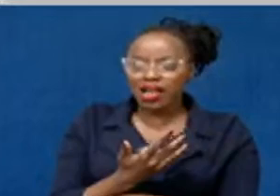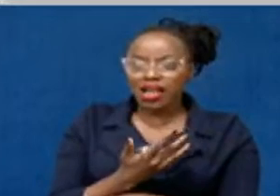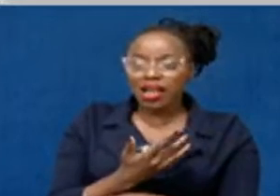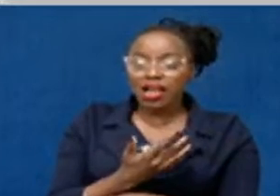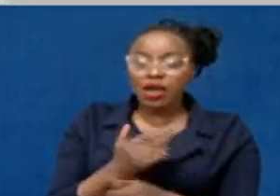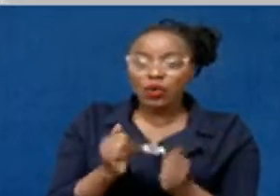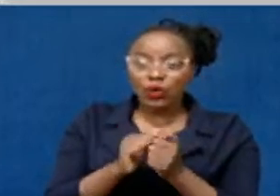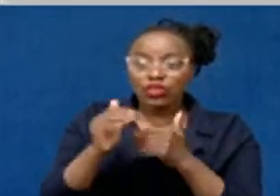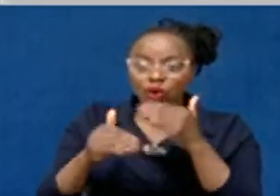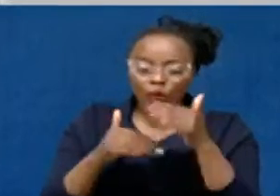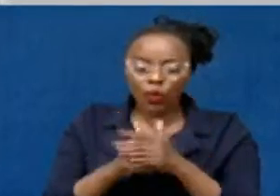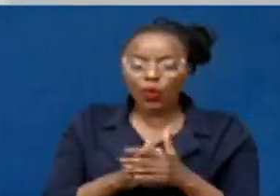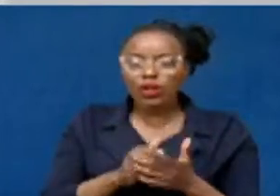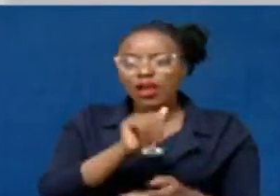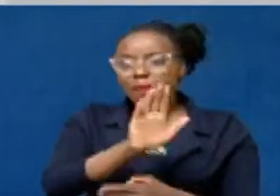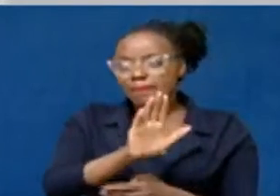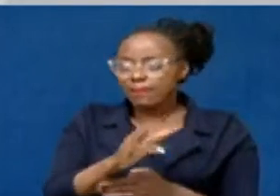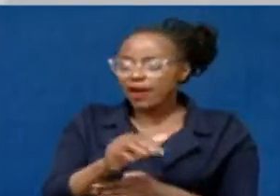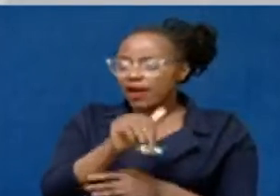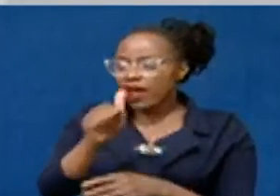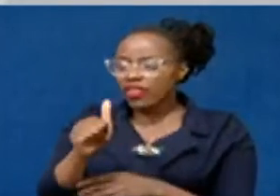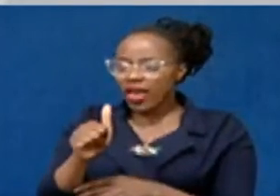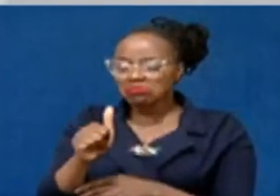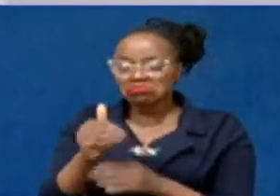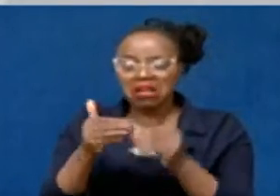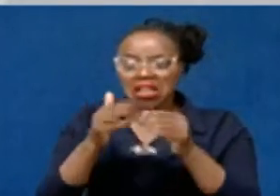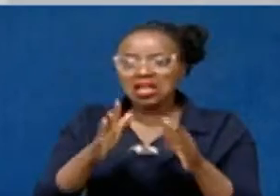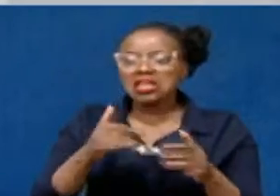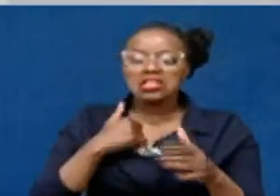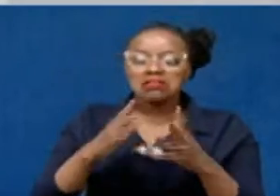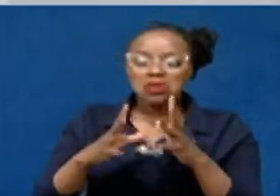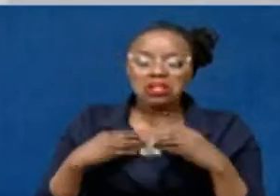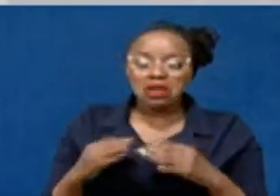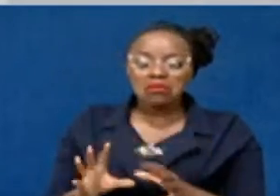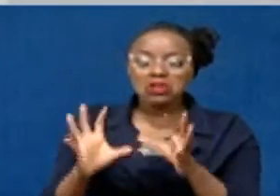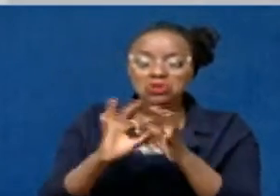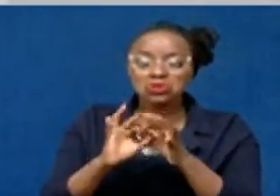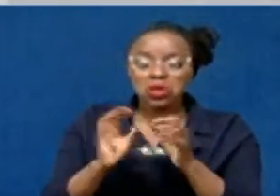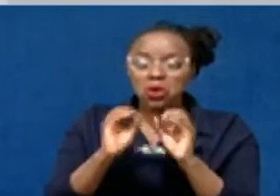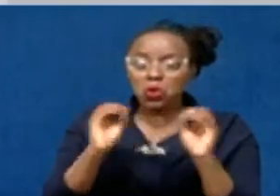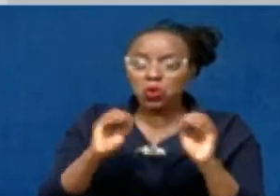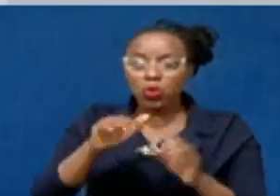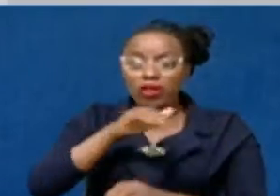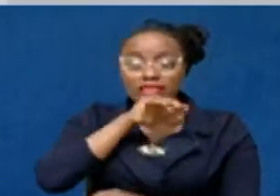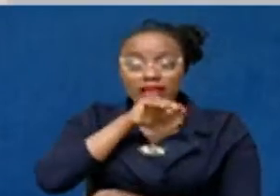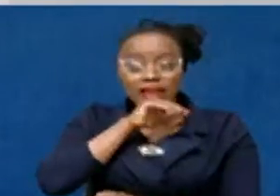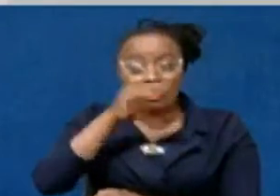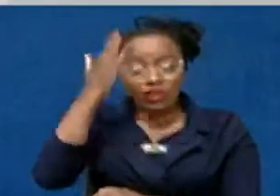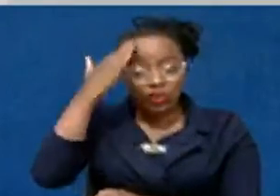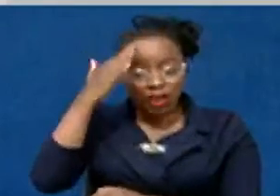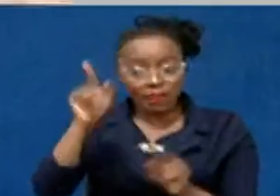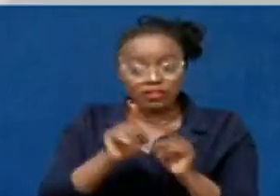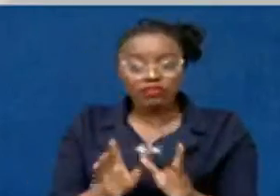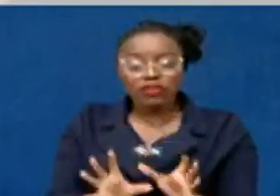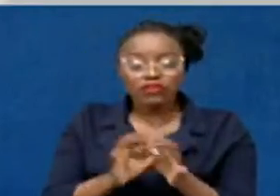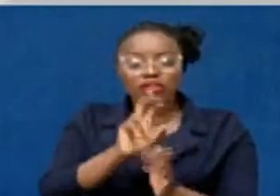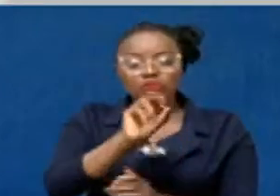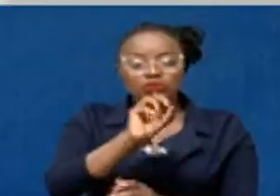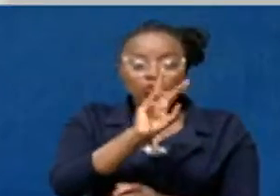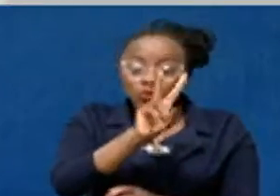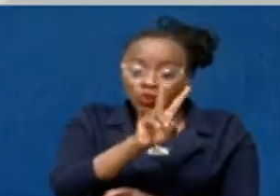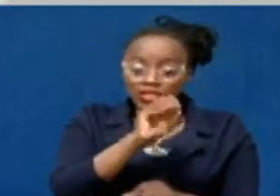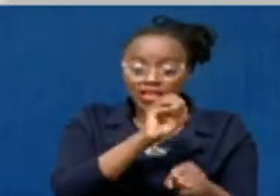with him and his core principles, and he was not going to consider teaming up again with Raila Odinga. Remember, they teamed up in 2013